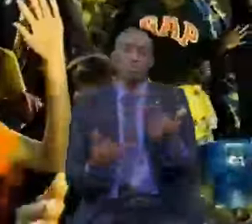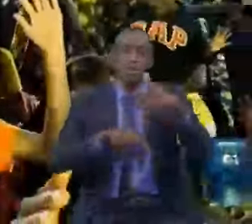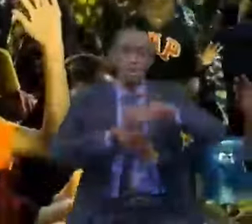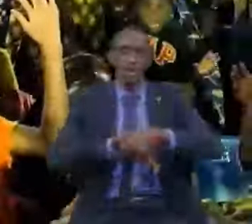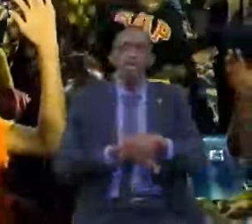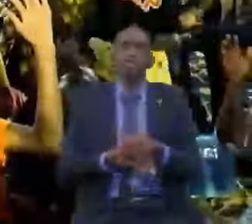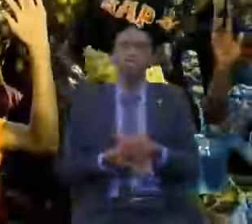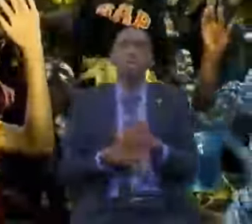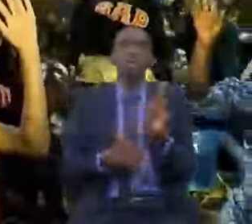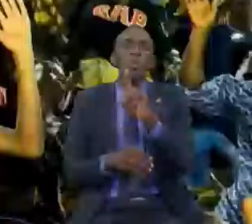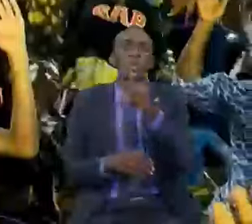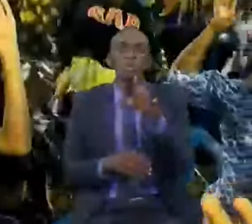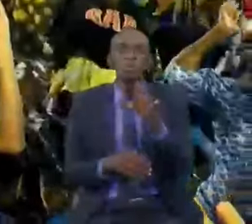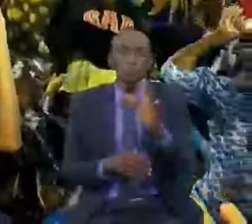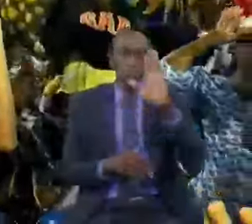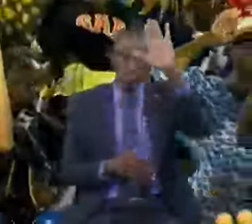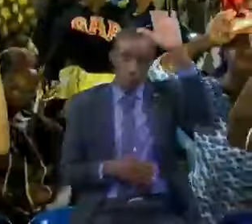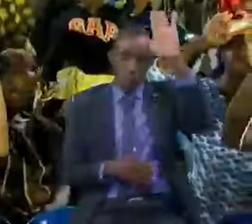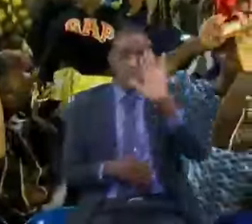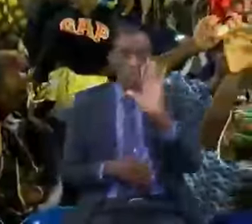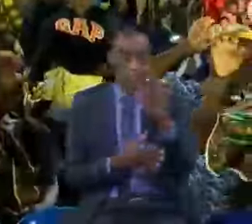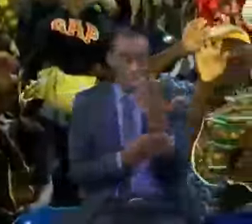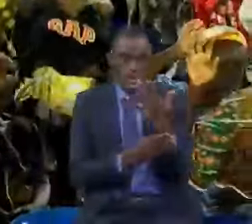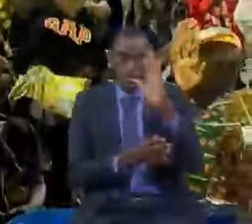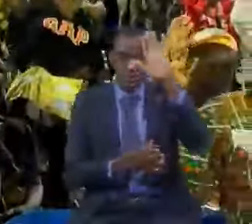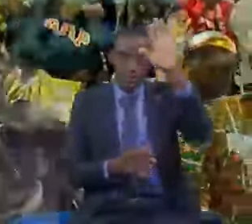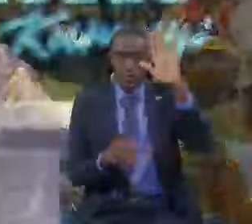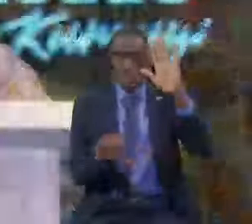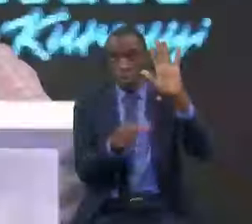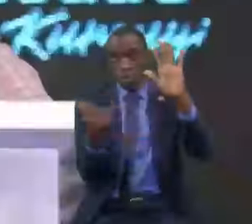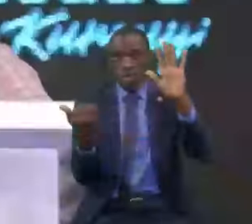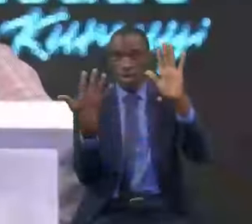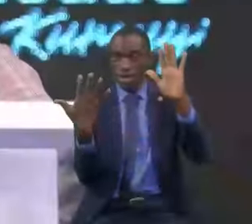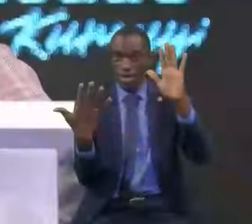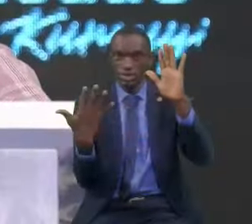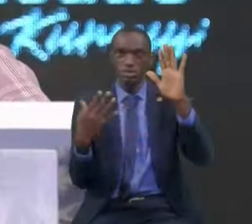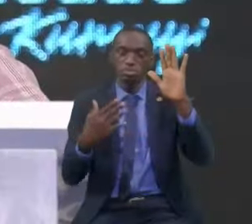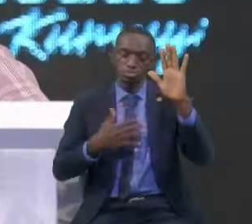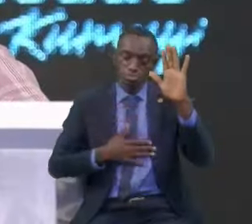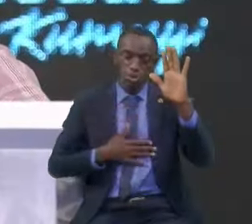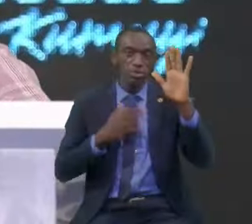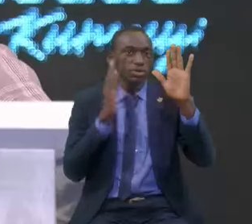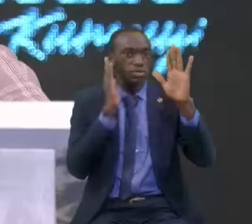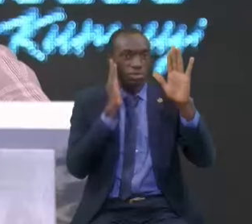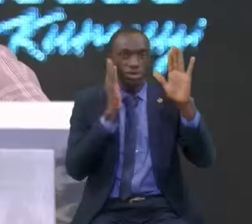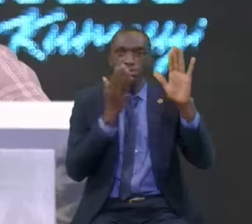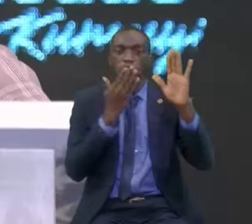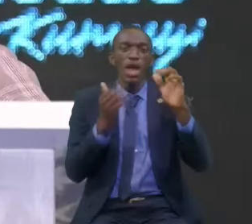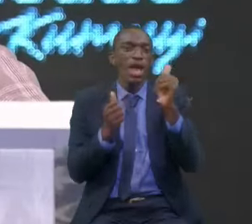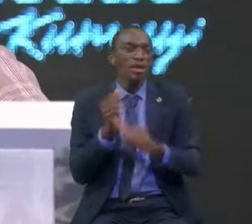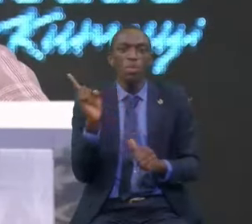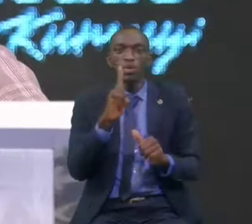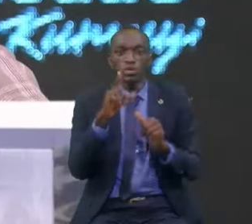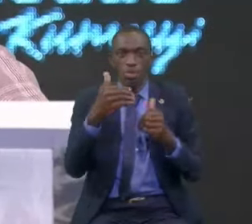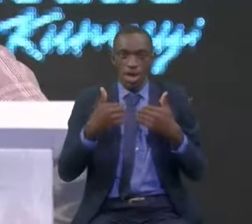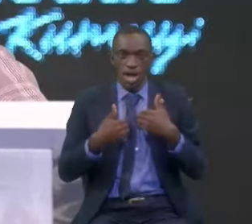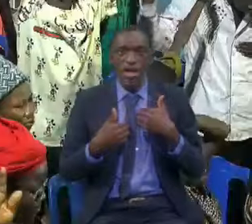hand you lay the other hand where you have the challenge in impotence